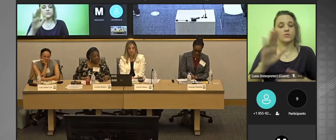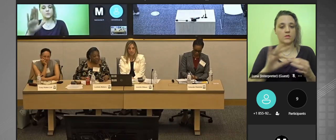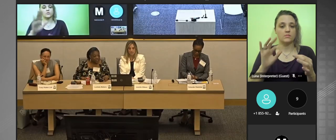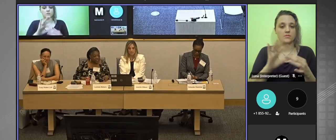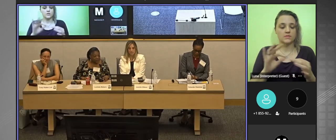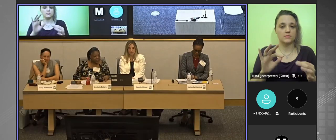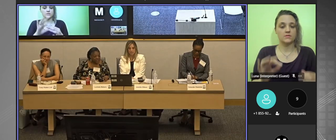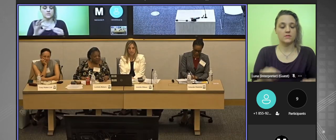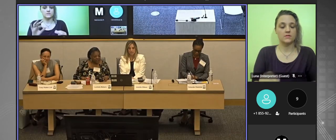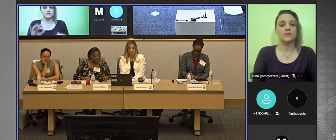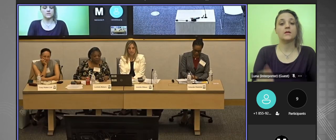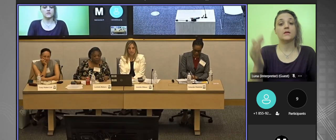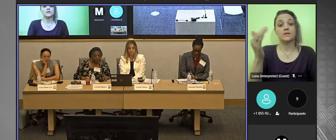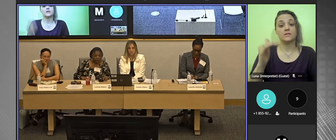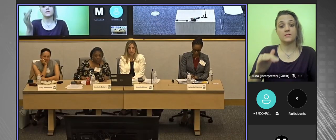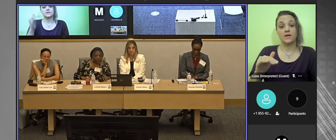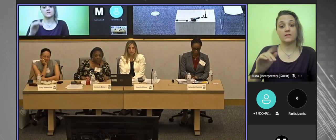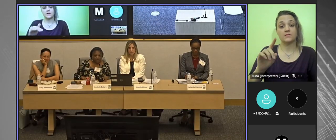your comments.